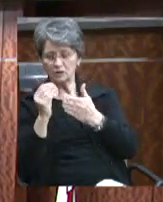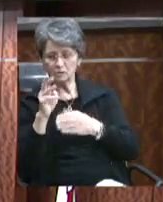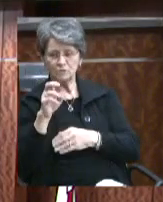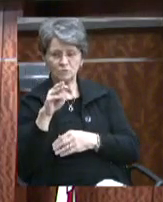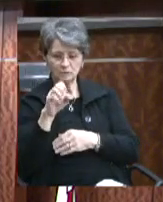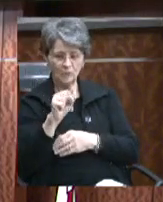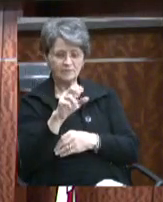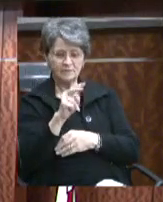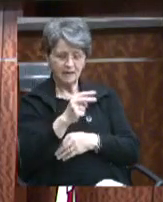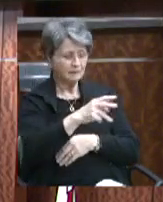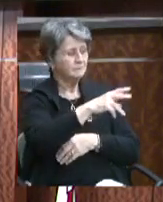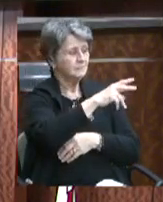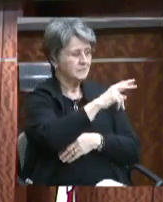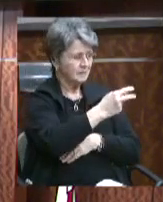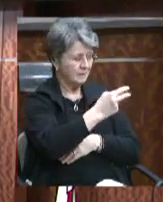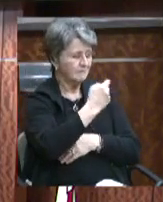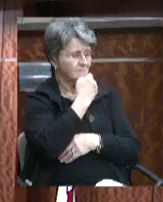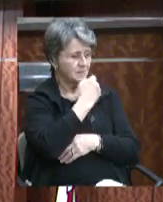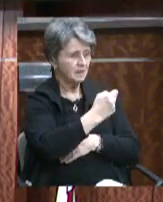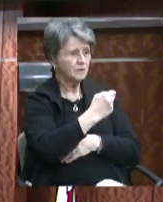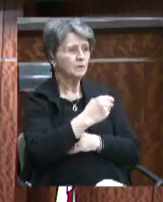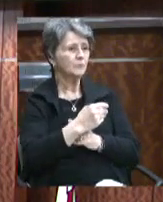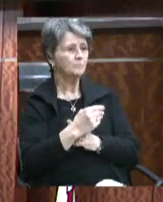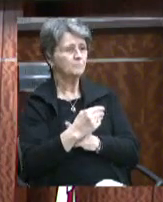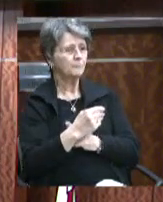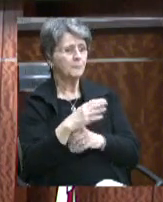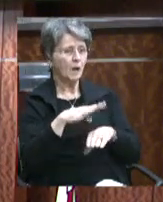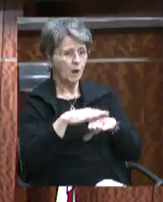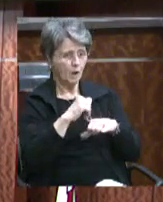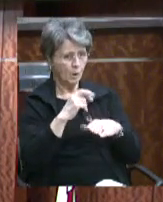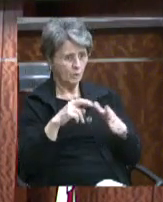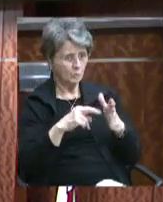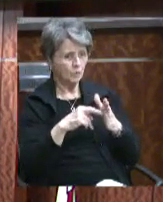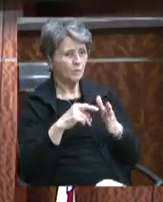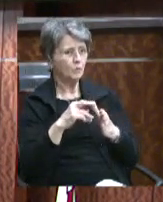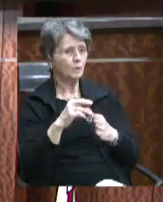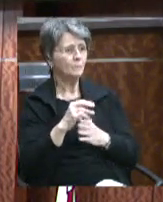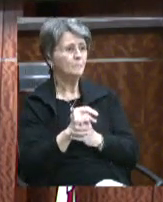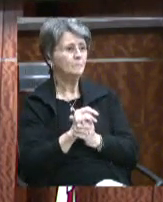Second. Thank you, I appreciate that. Call the roll, Ms. Rao.